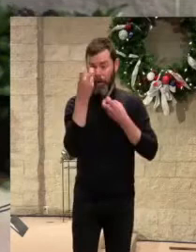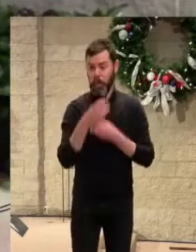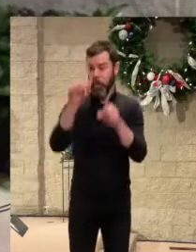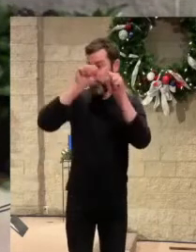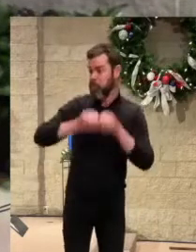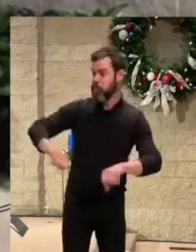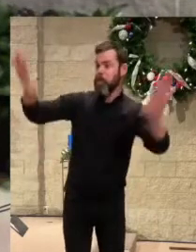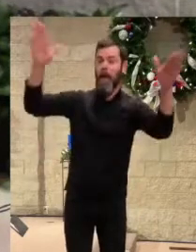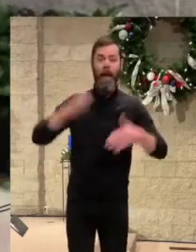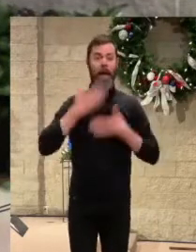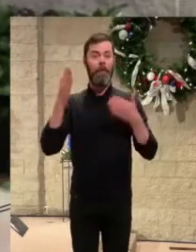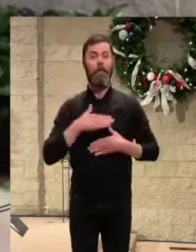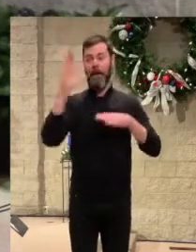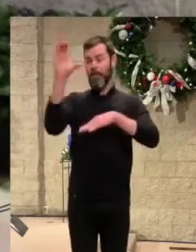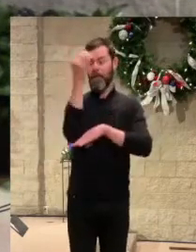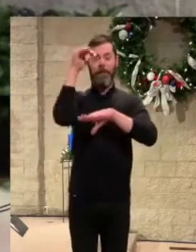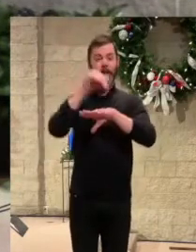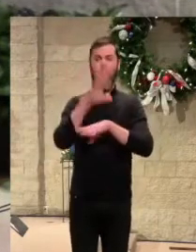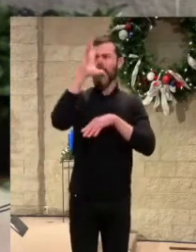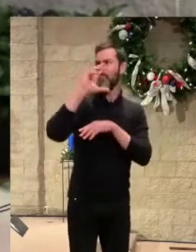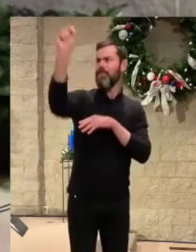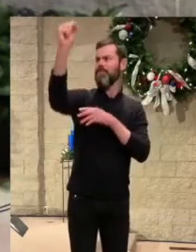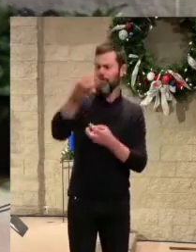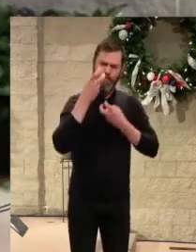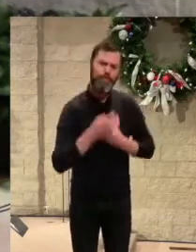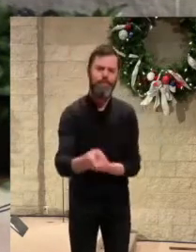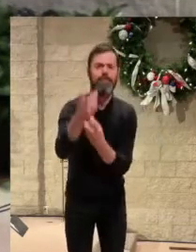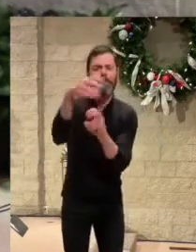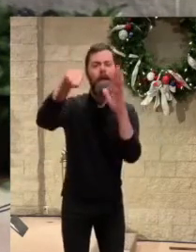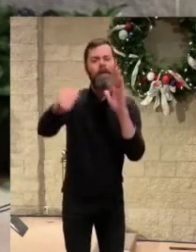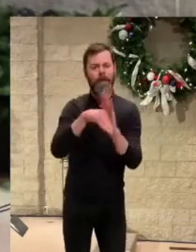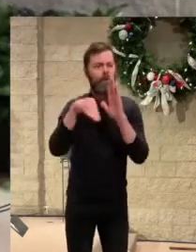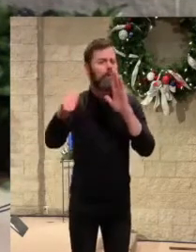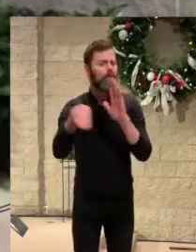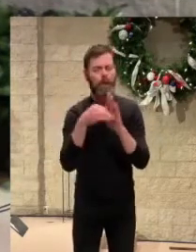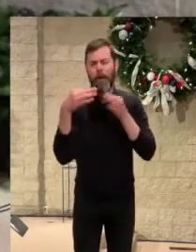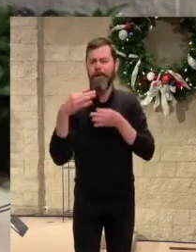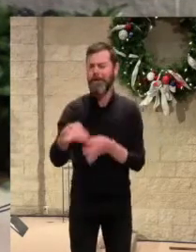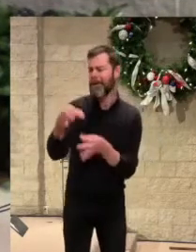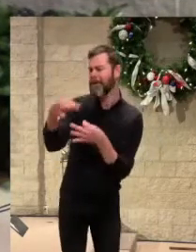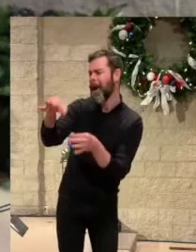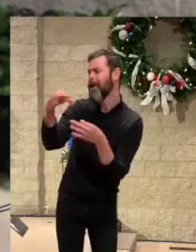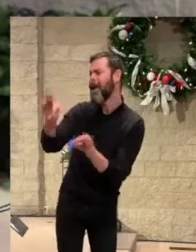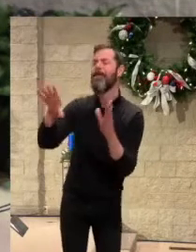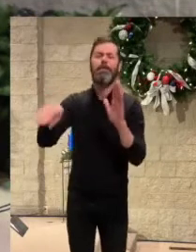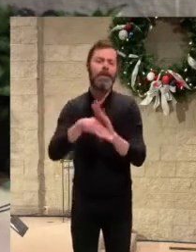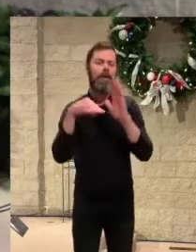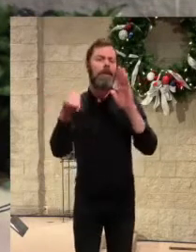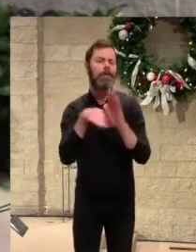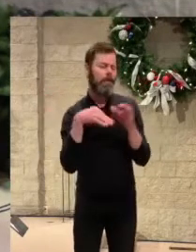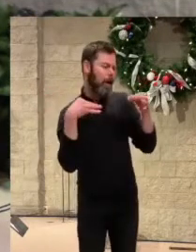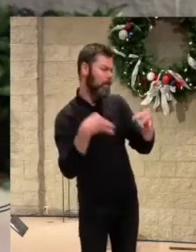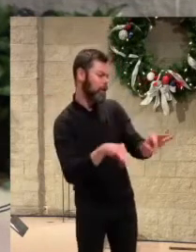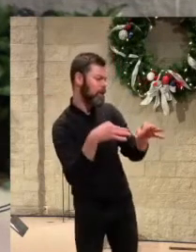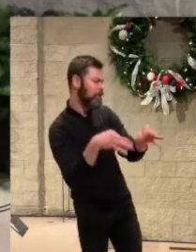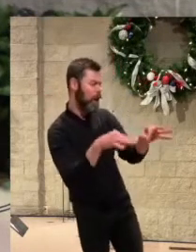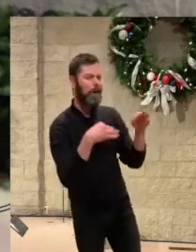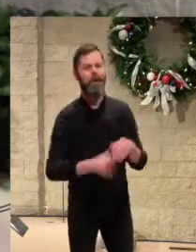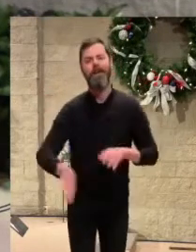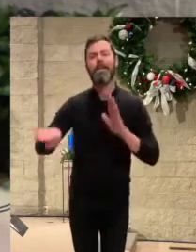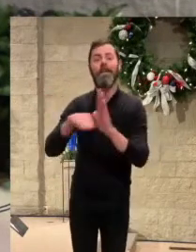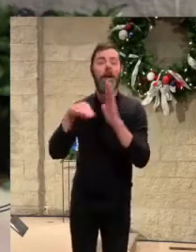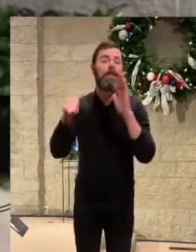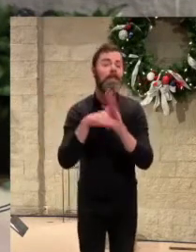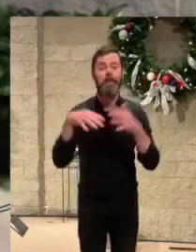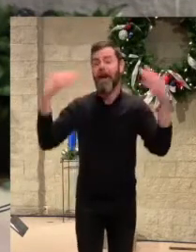This field of white on this happy Christmas light. Up we go through the snow. Bells are ringing, people singing. Jingle bells, jingle bells, jing jangle. Jingle bells, jingle